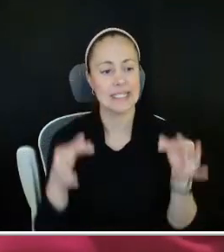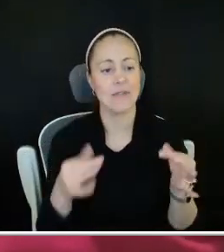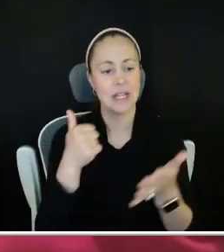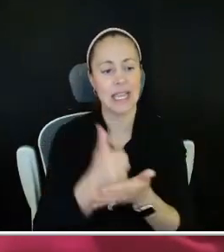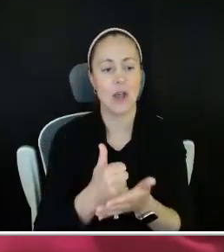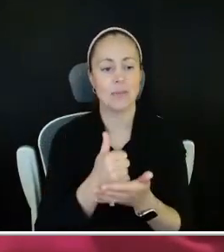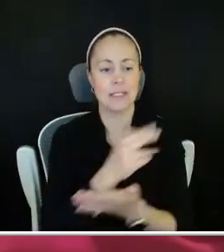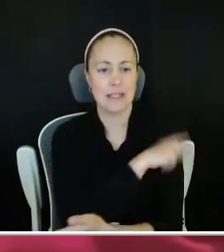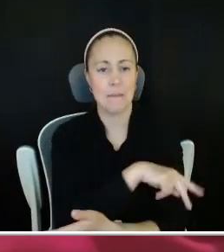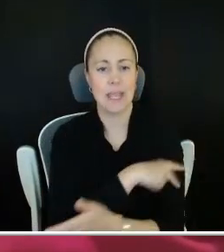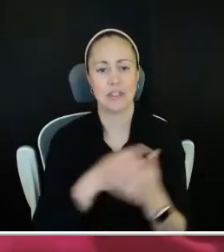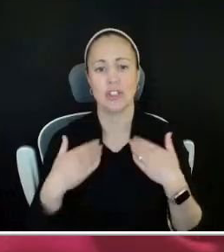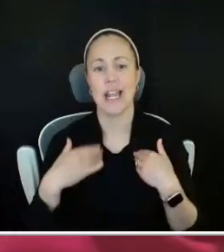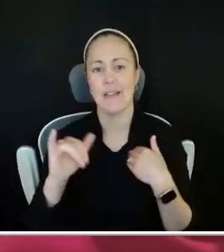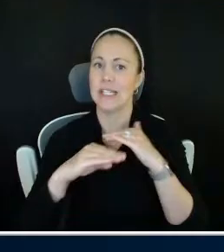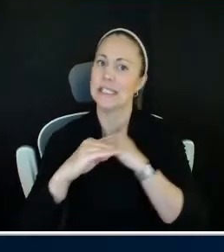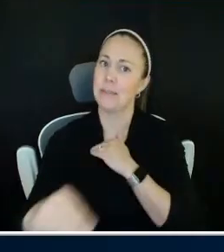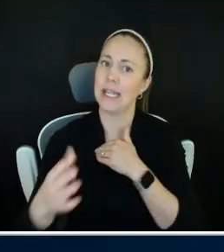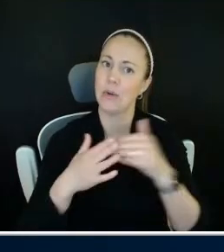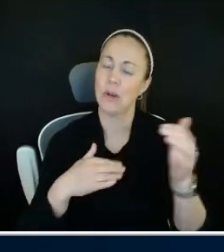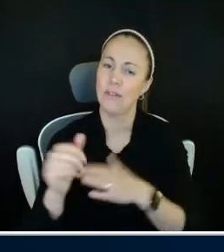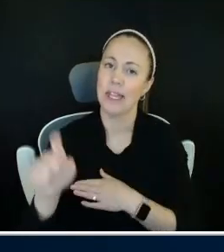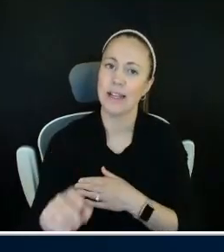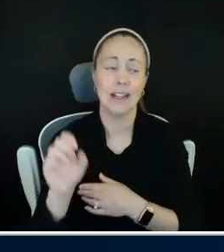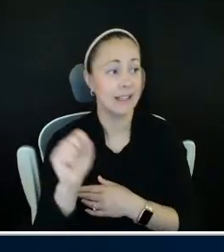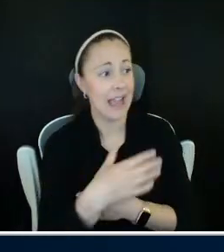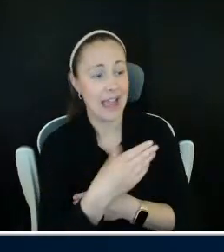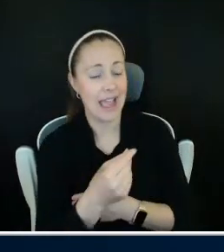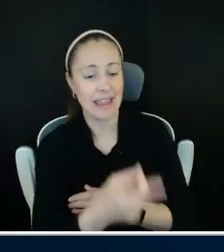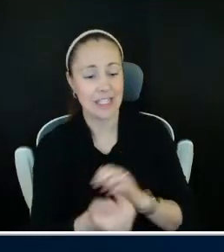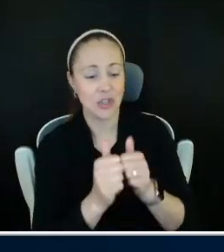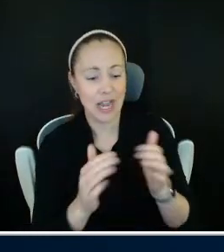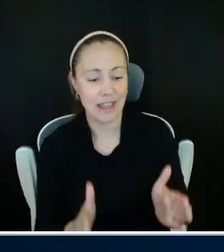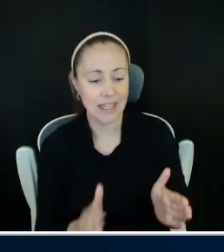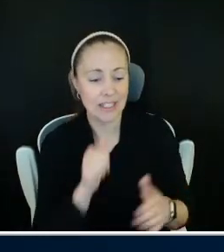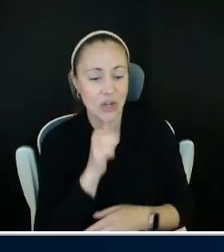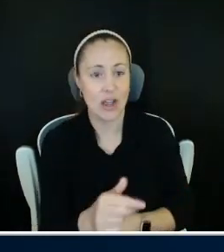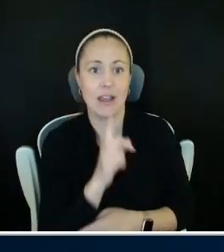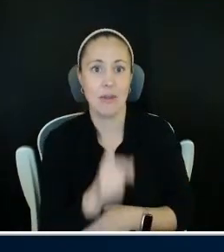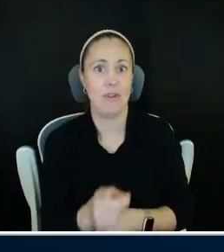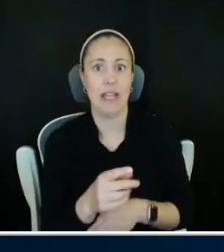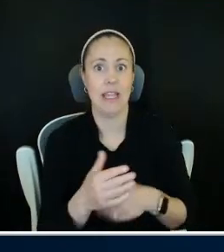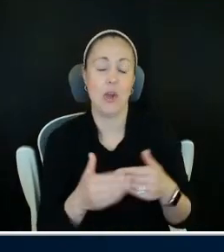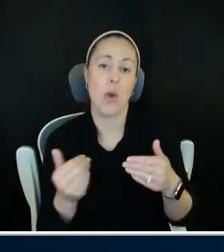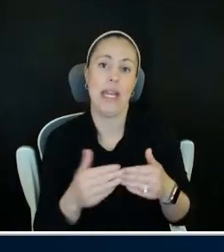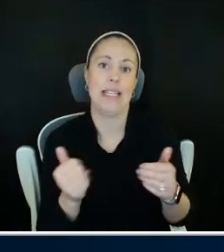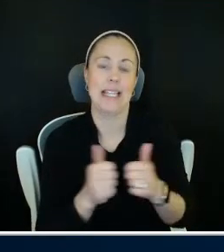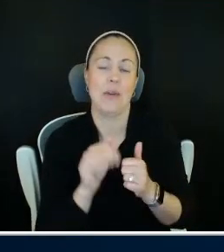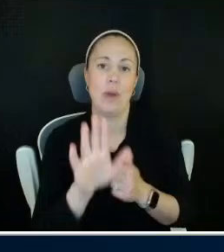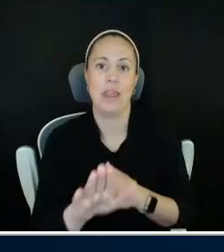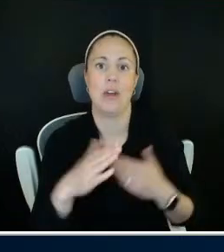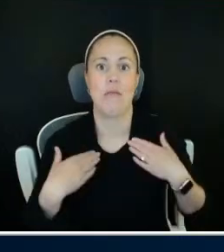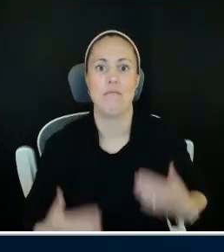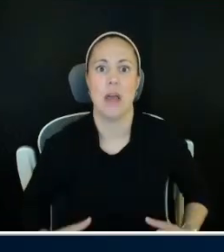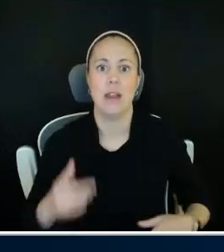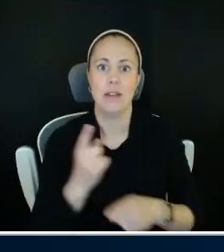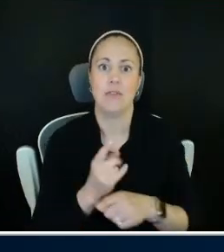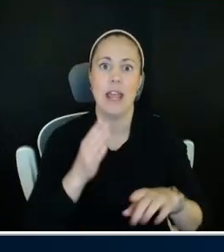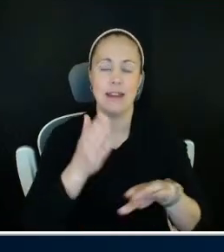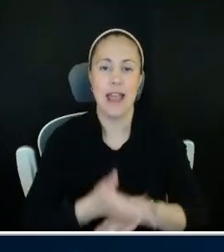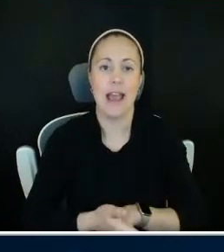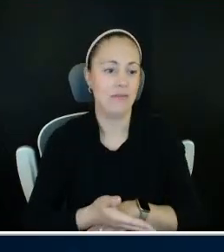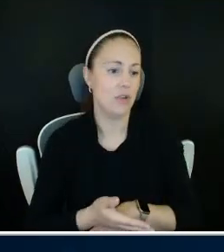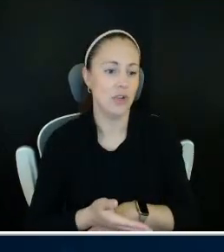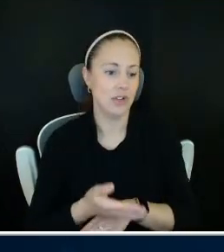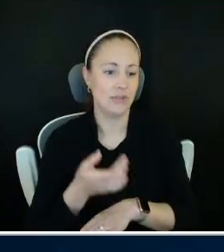that they need. Yeah, and these are athletes. They're not going to be going easy on their joints once they're out of your care.